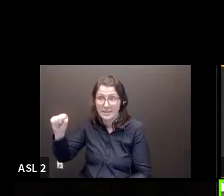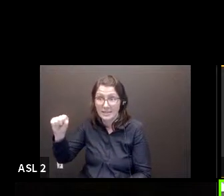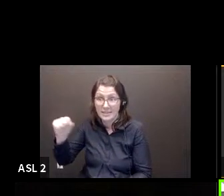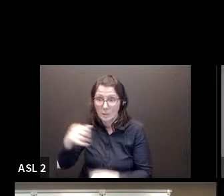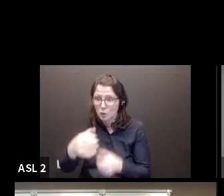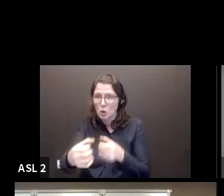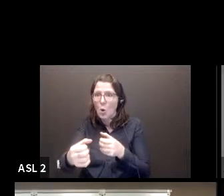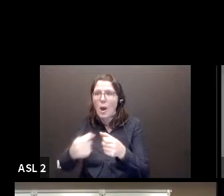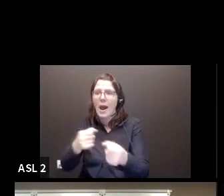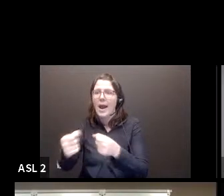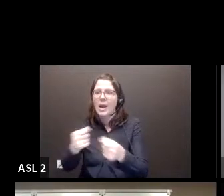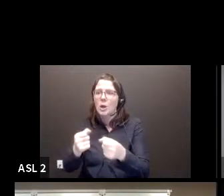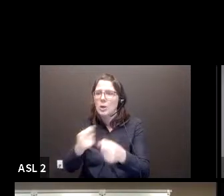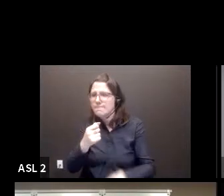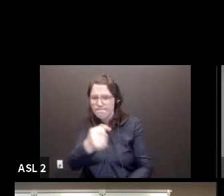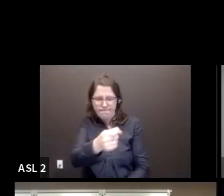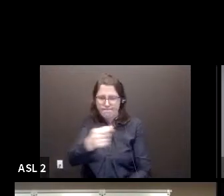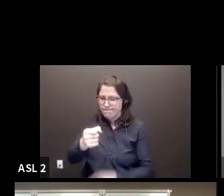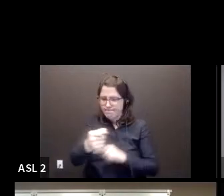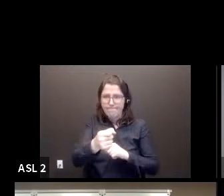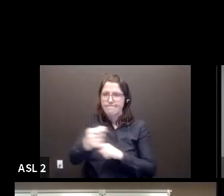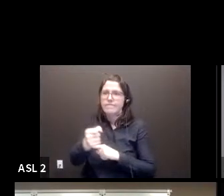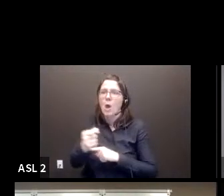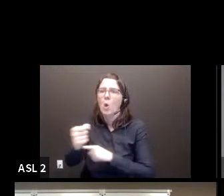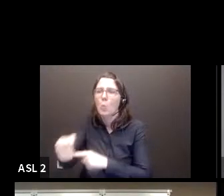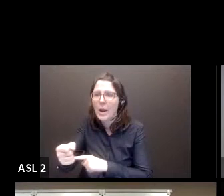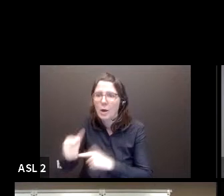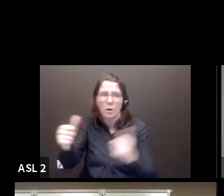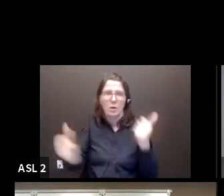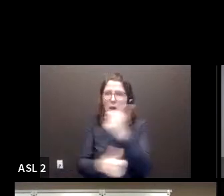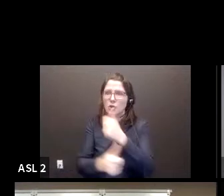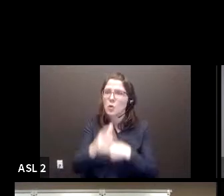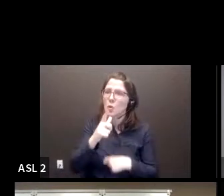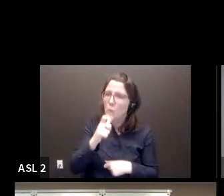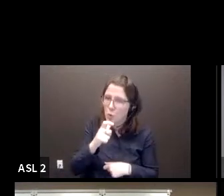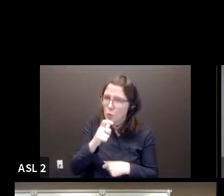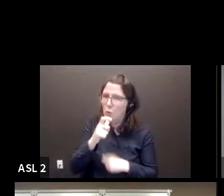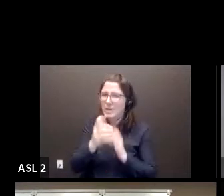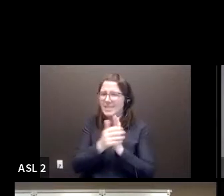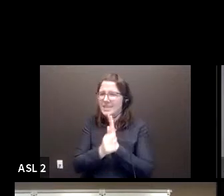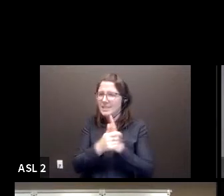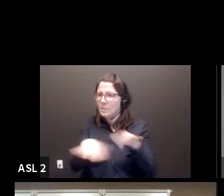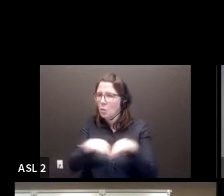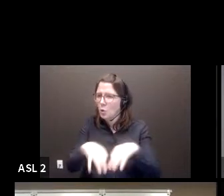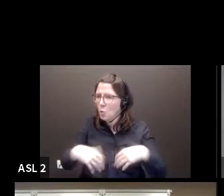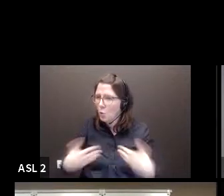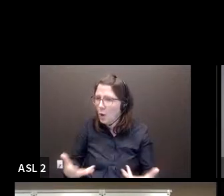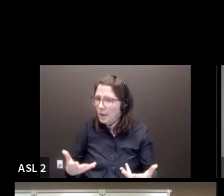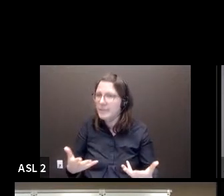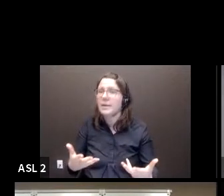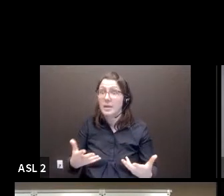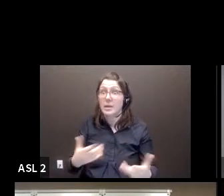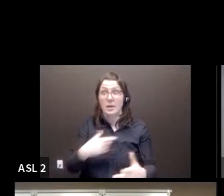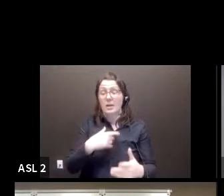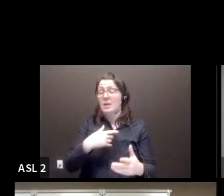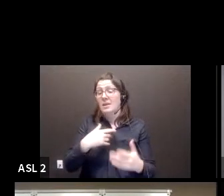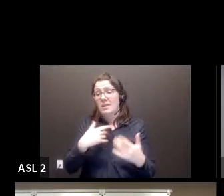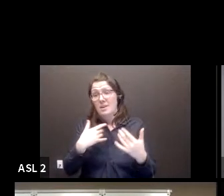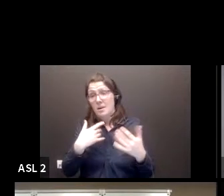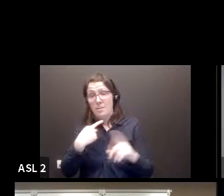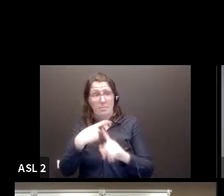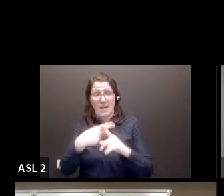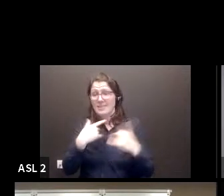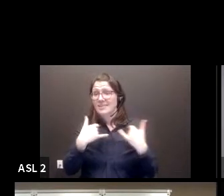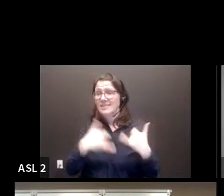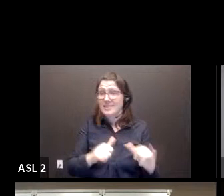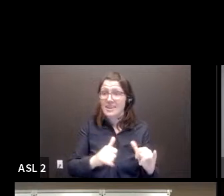those attrition hires against that and we still have the steady demand of what's coming in on our front line and the other parts